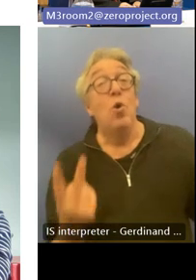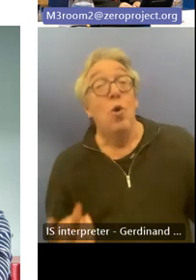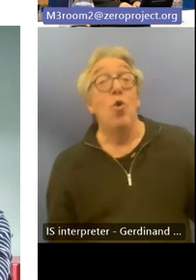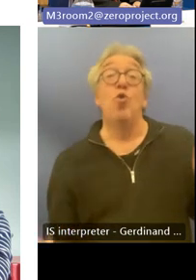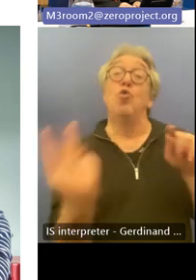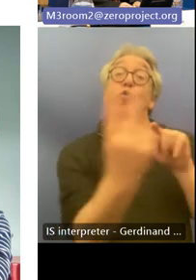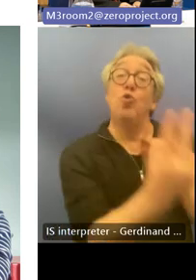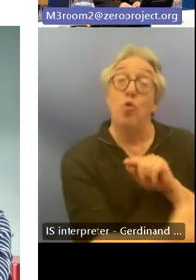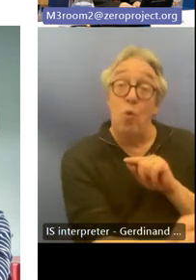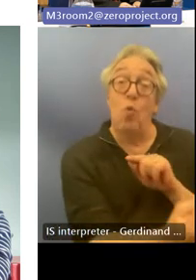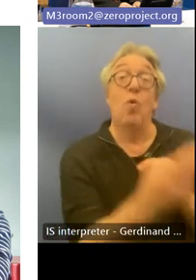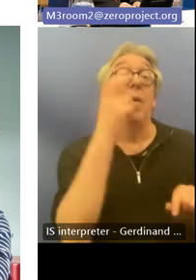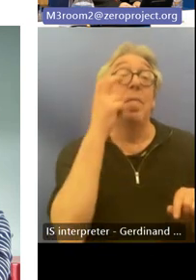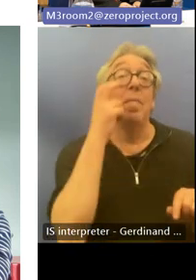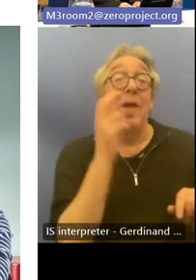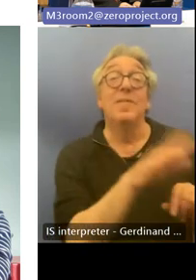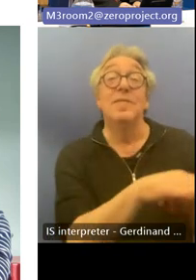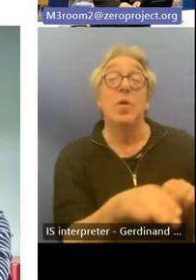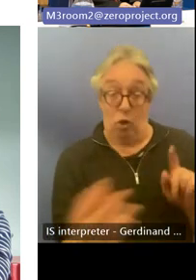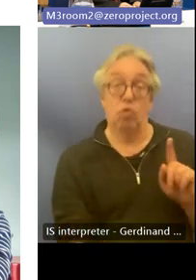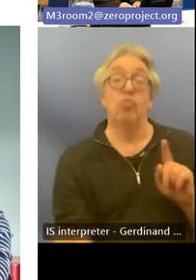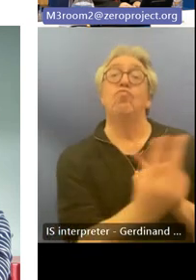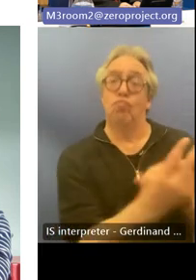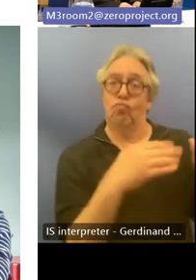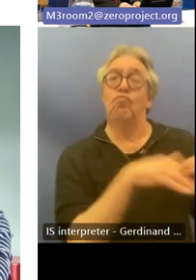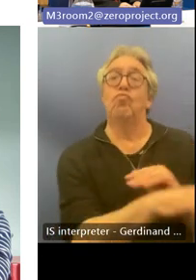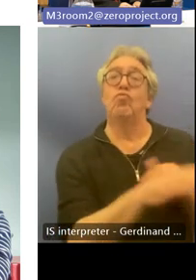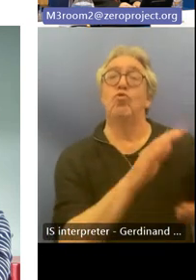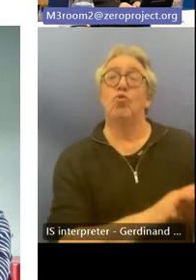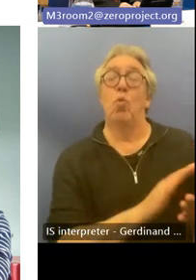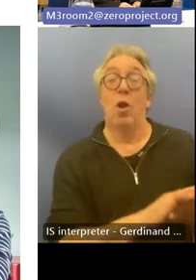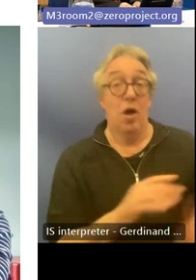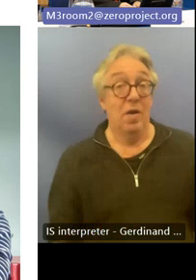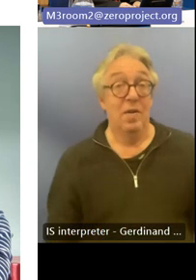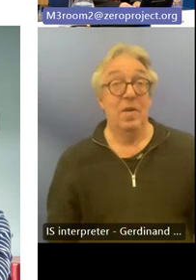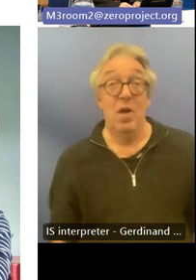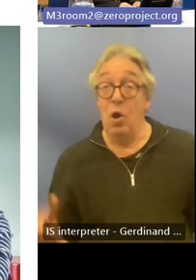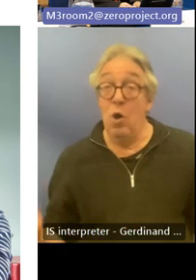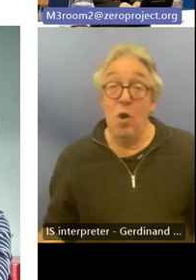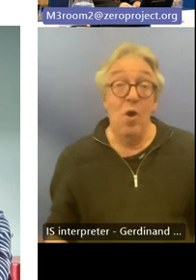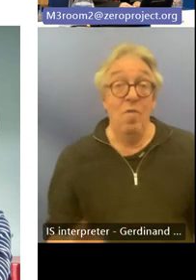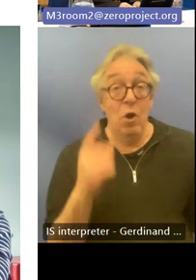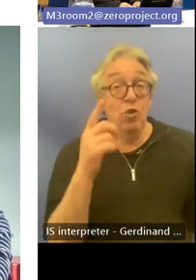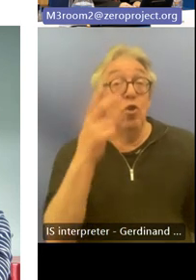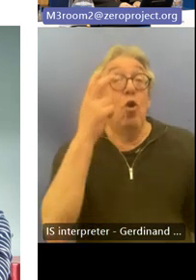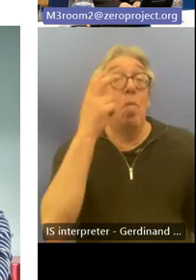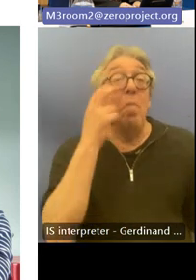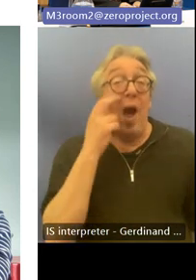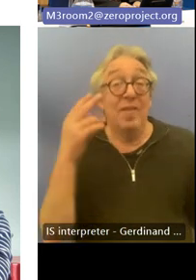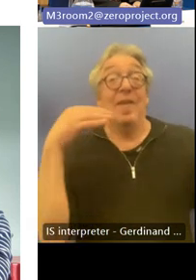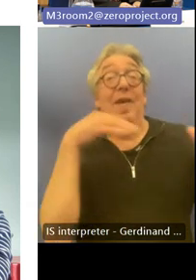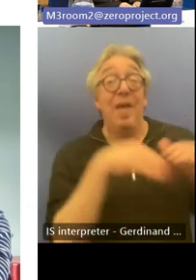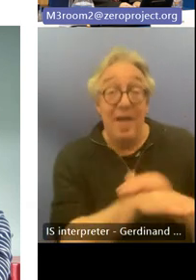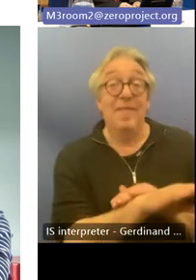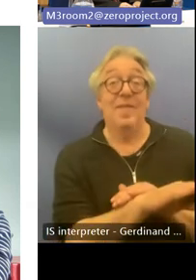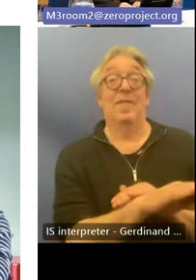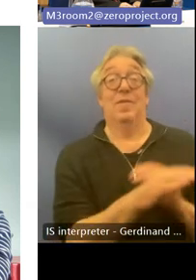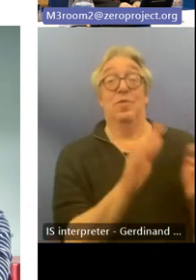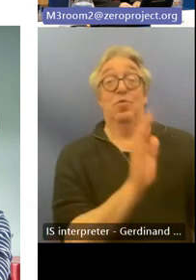are accepted in that school. They are first schooling blind children with special needs. So